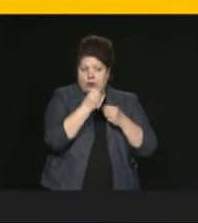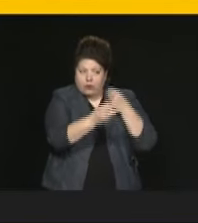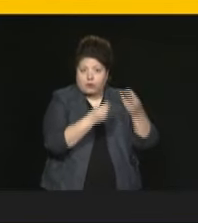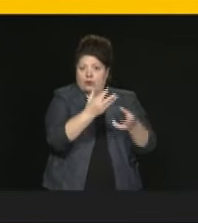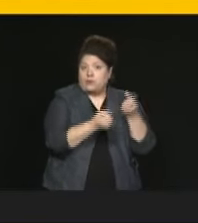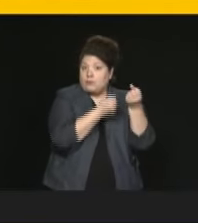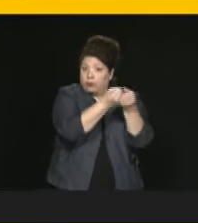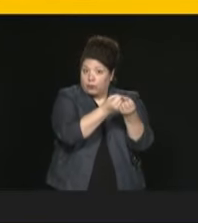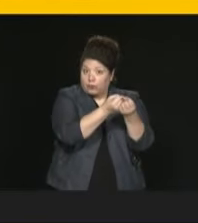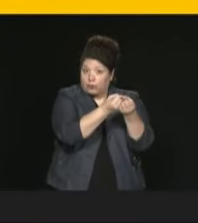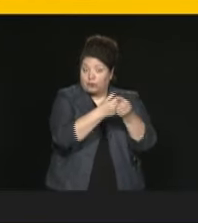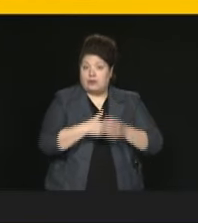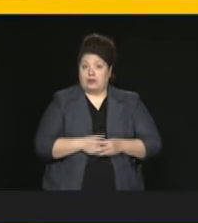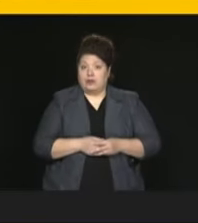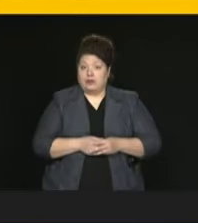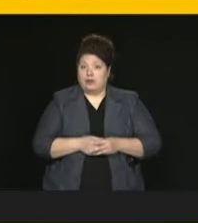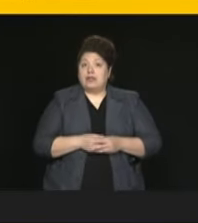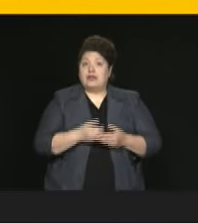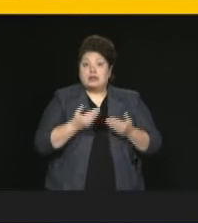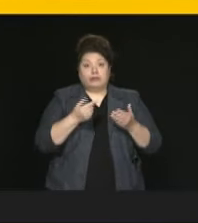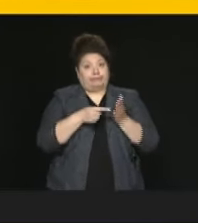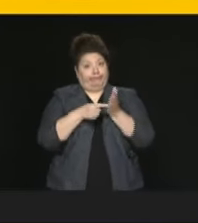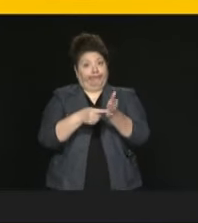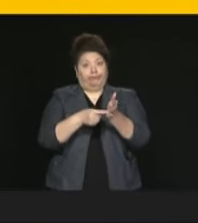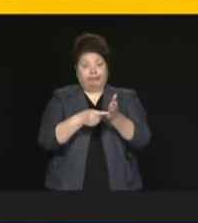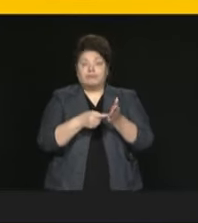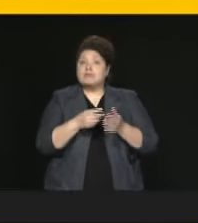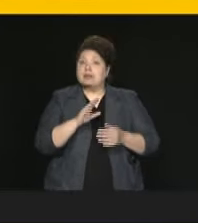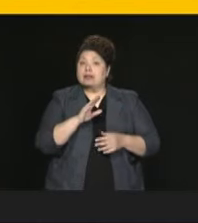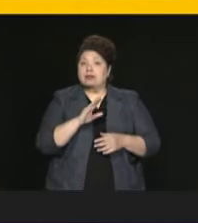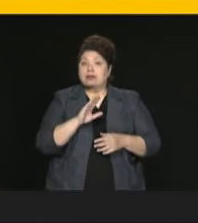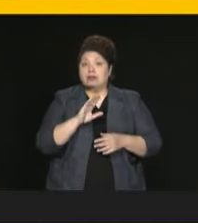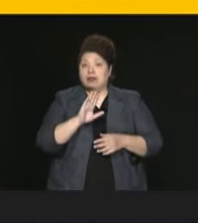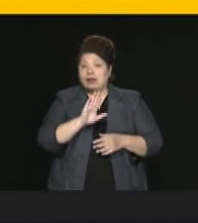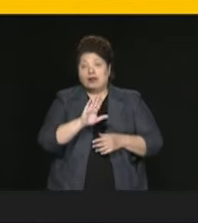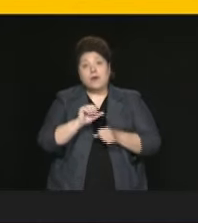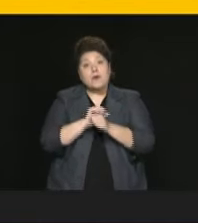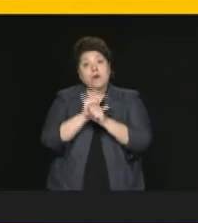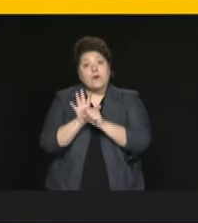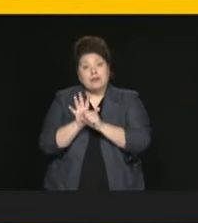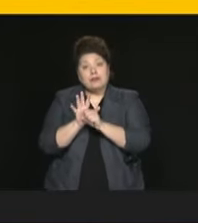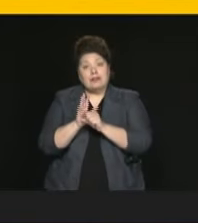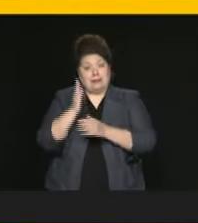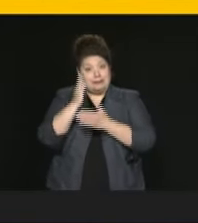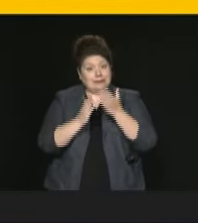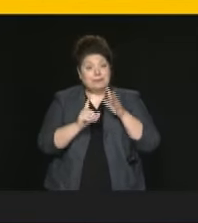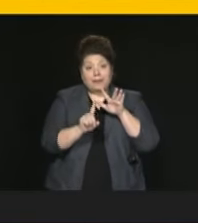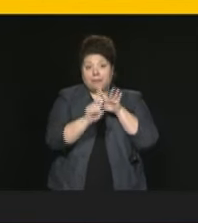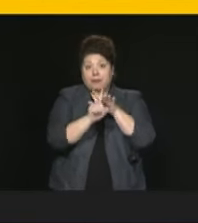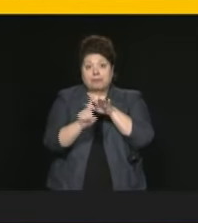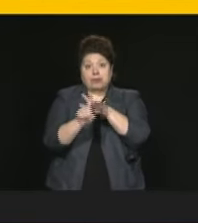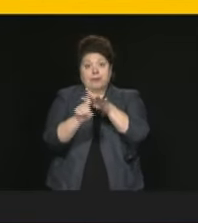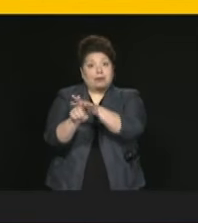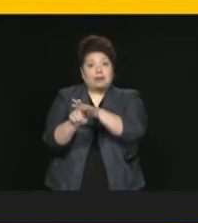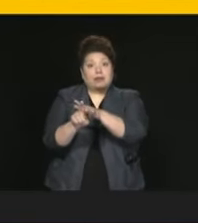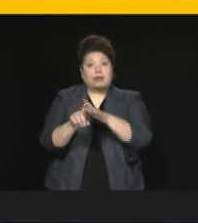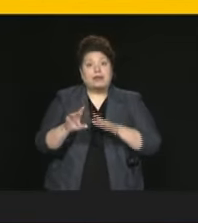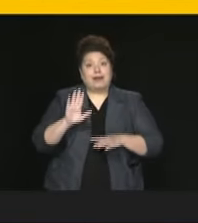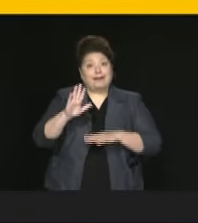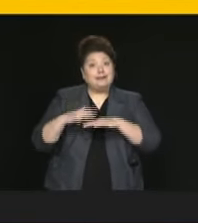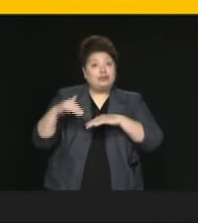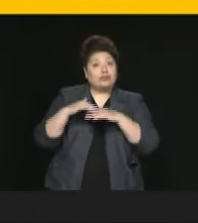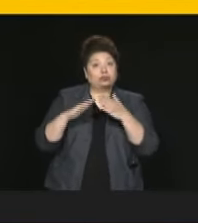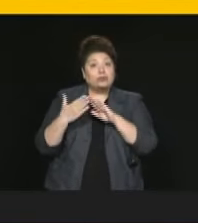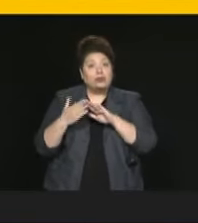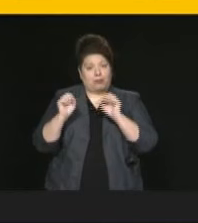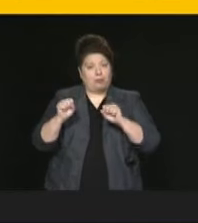situation demonstrates that the onset of COVID in some Indigenous communities may have been being delayed by remoteness. We need